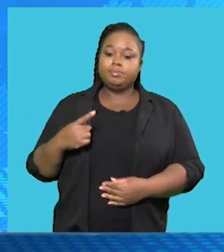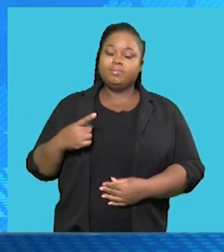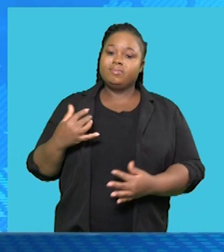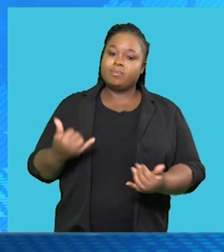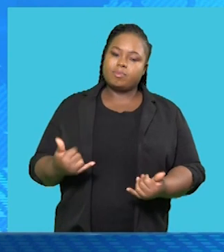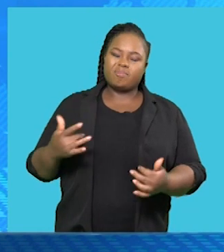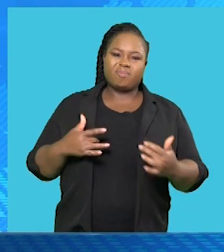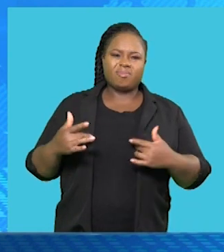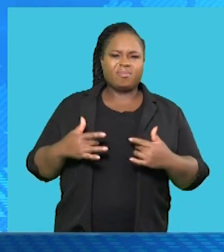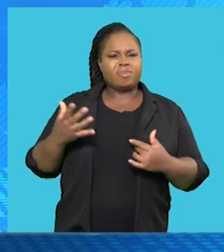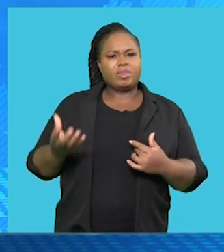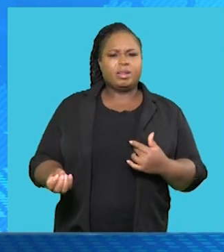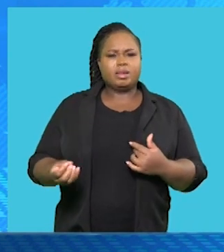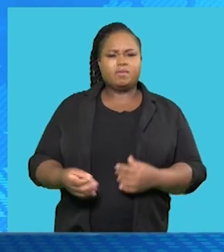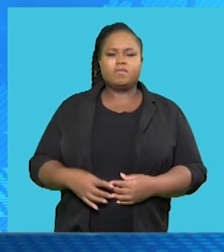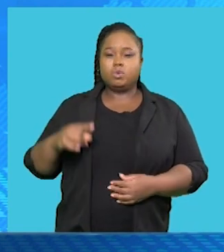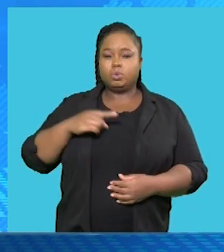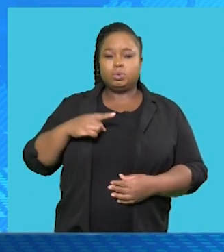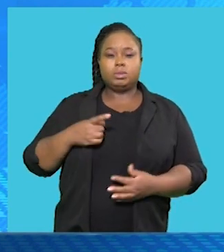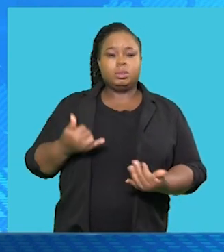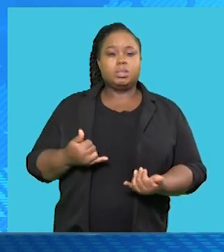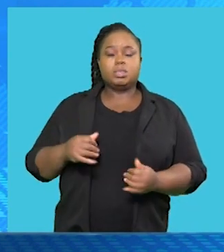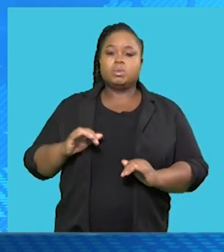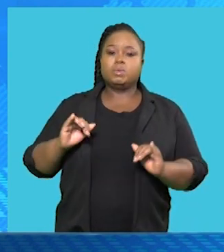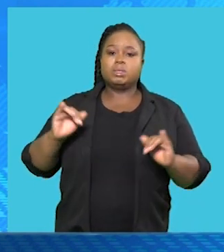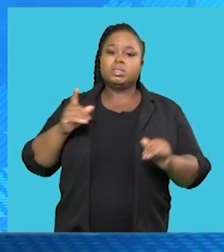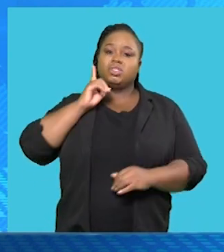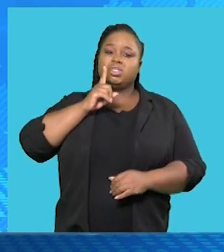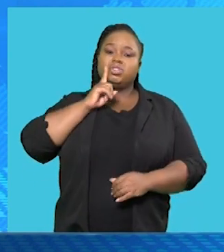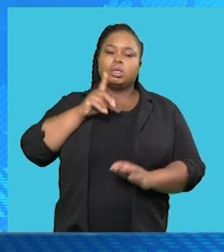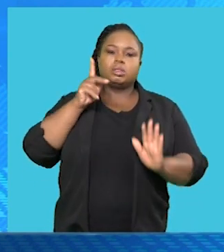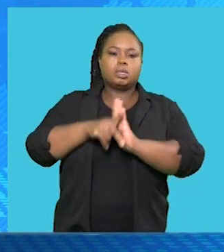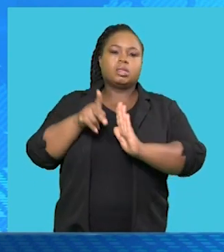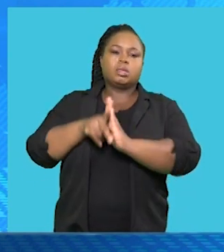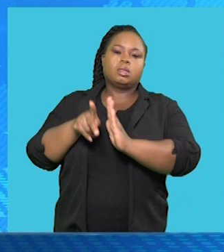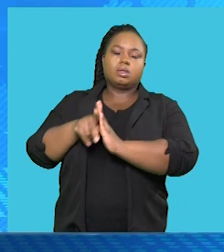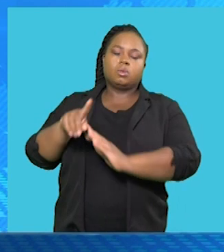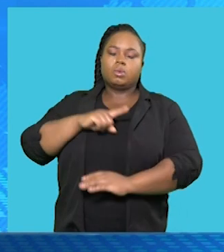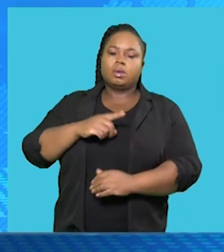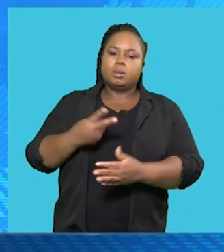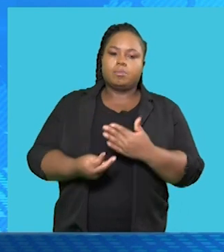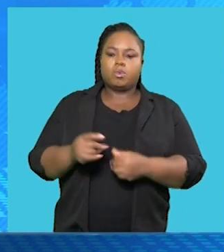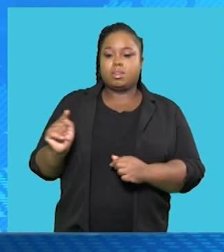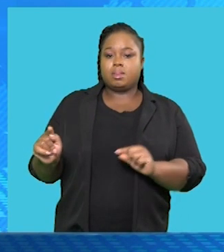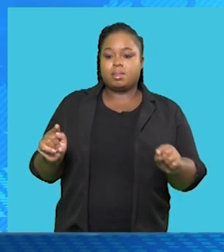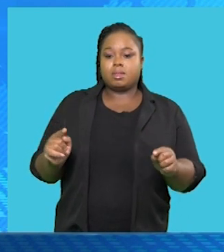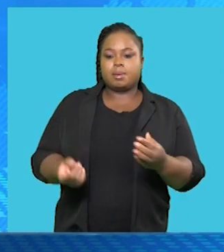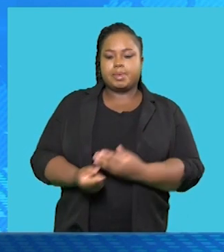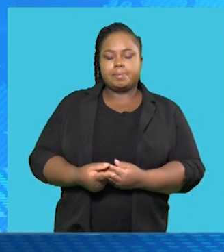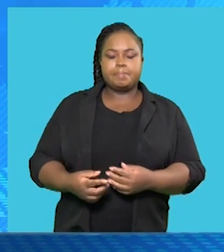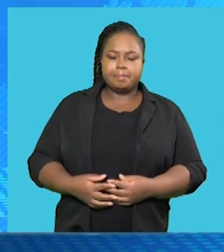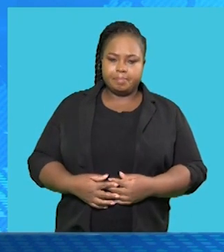deeply concerned at the onslaught of our educators following both incidences.